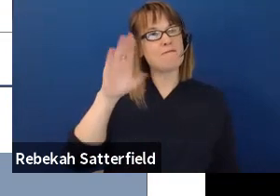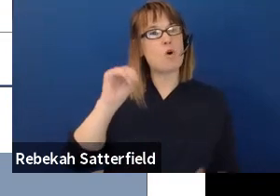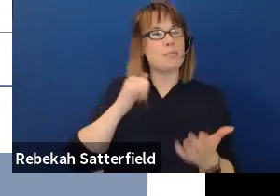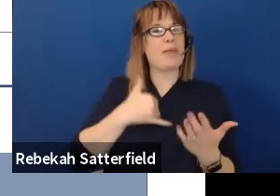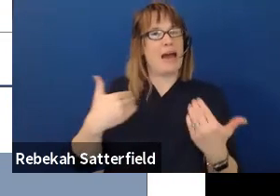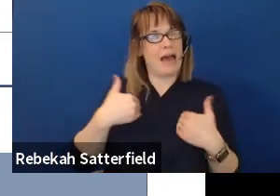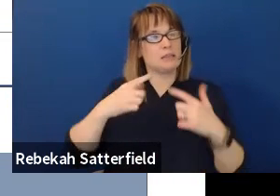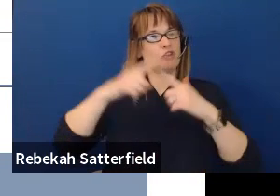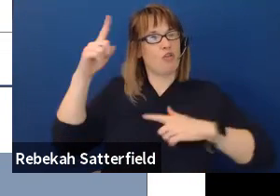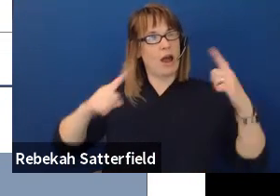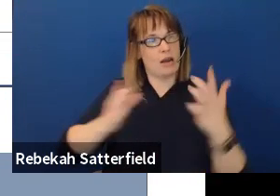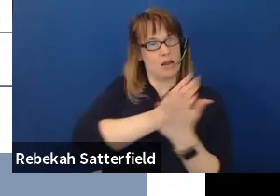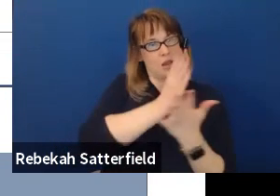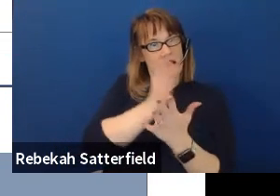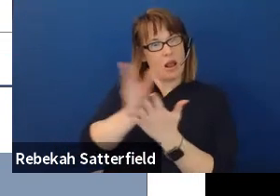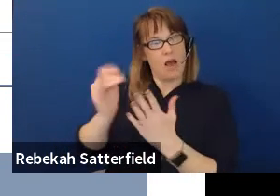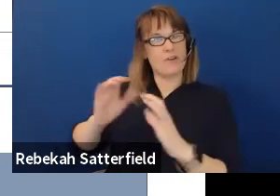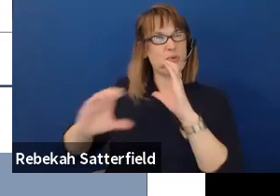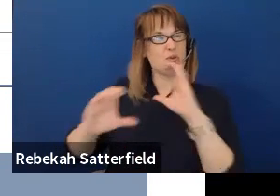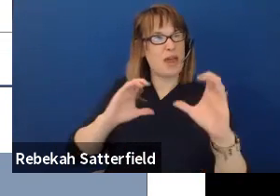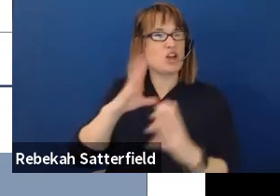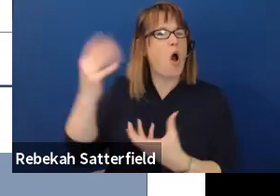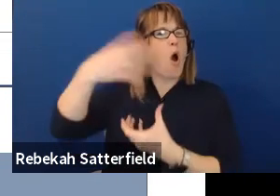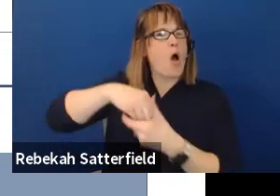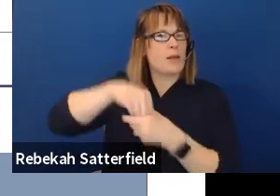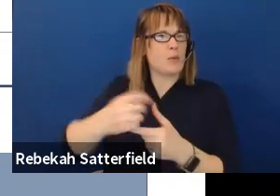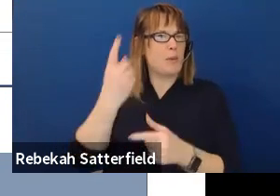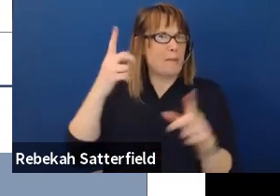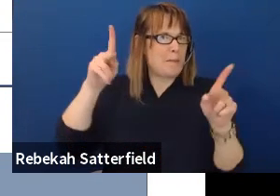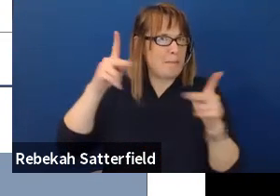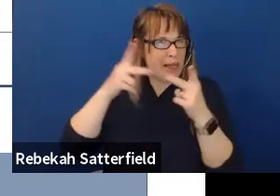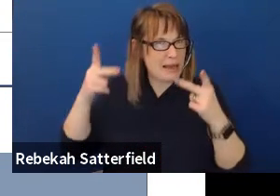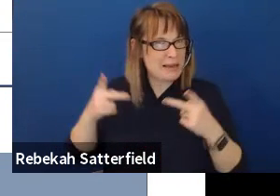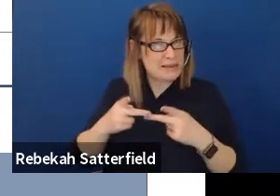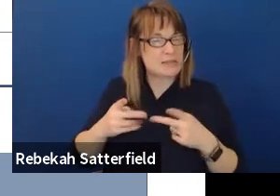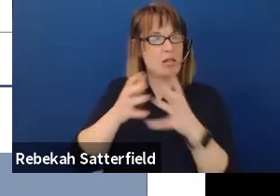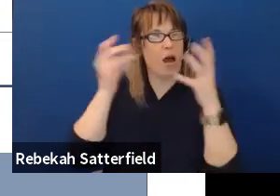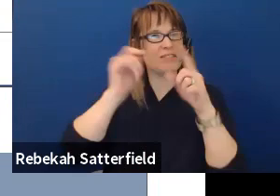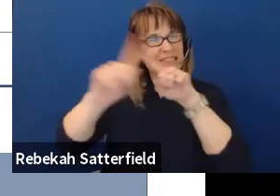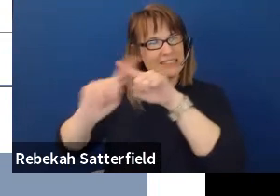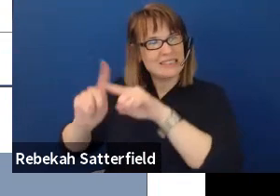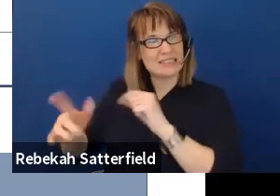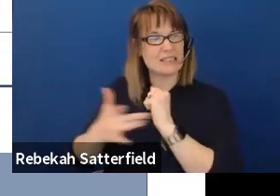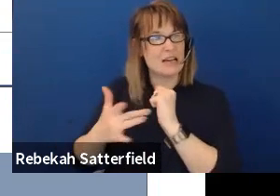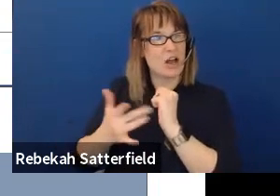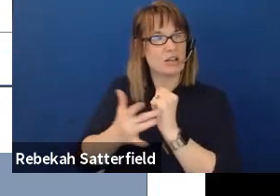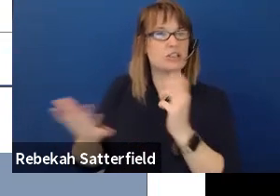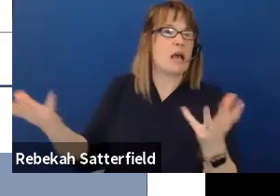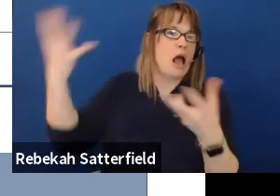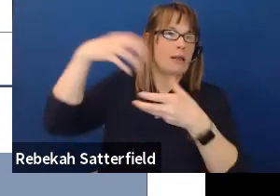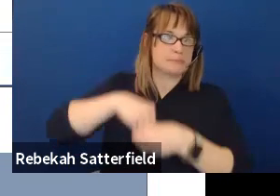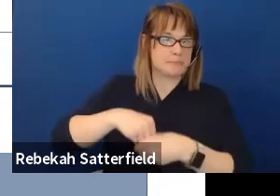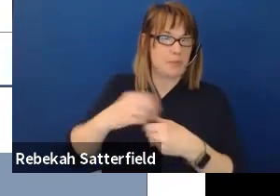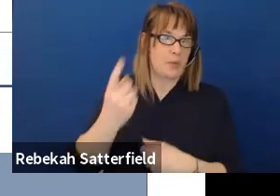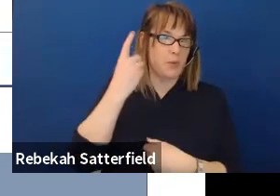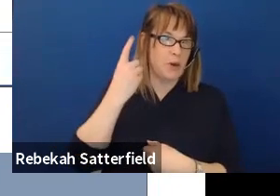communication methods and in one place. So consolidating a lot of pieces of technology that we see our clients use into